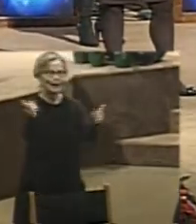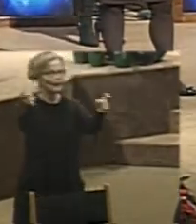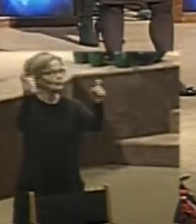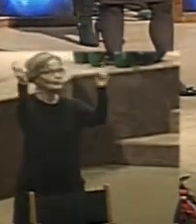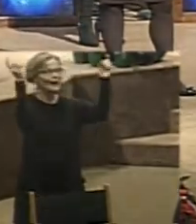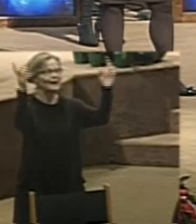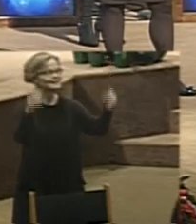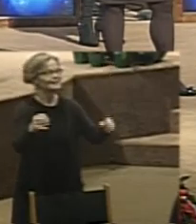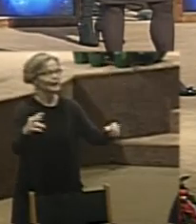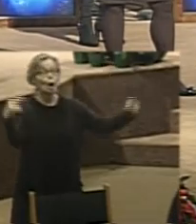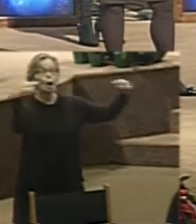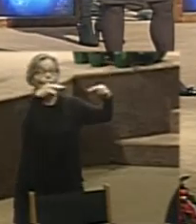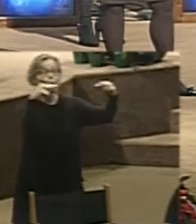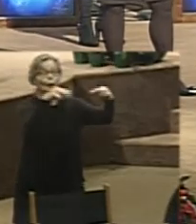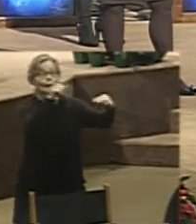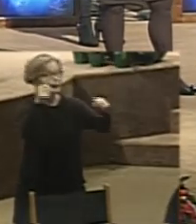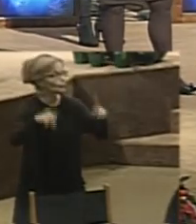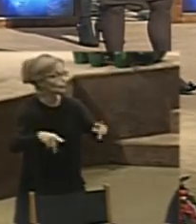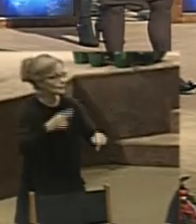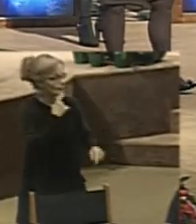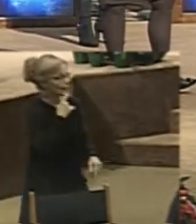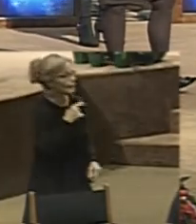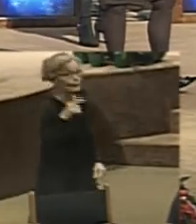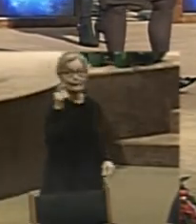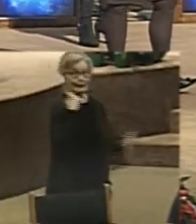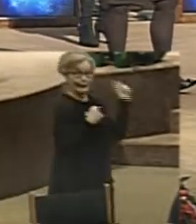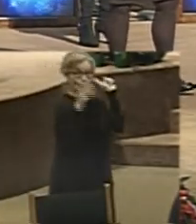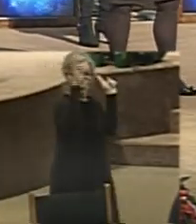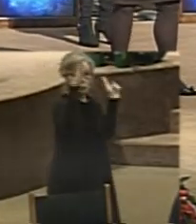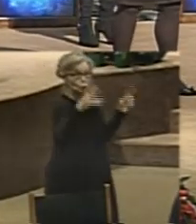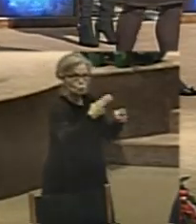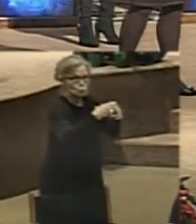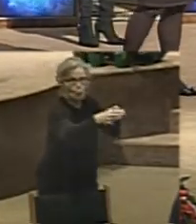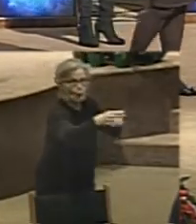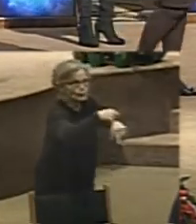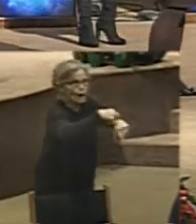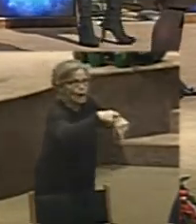Hallelujah. Turn to your neighbor and say, he's going to be short-winded.